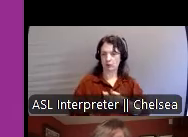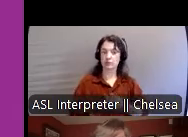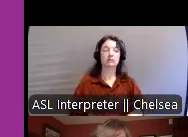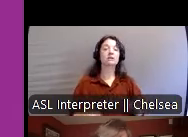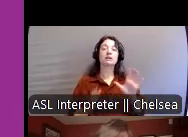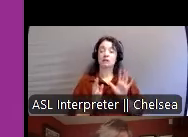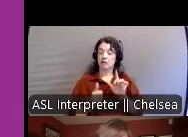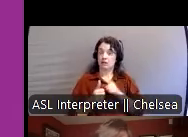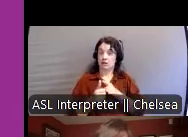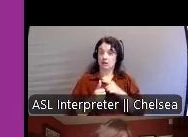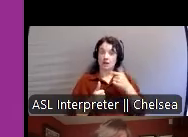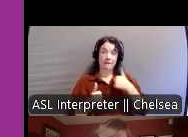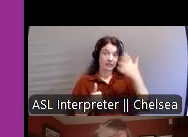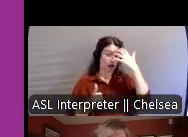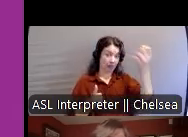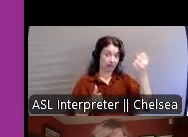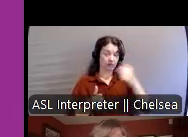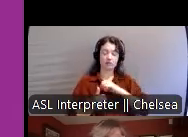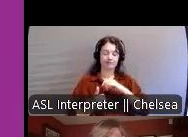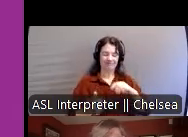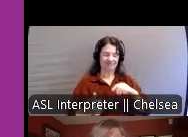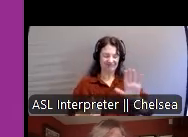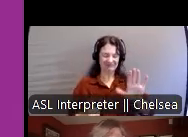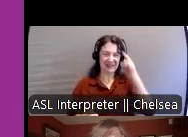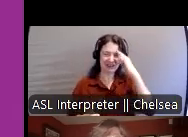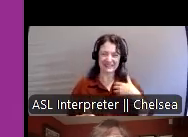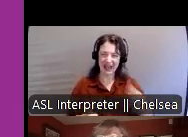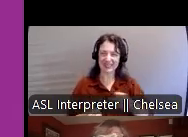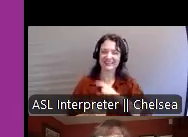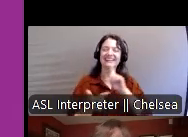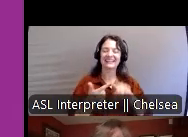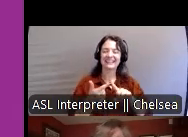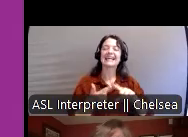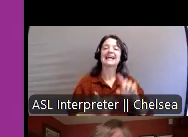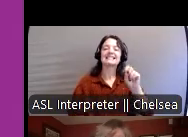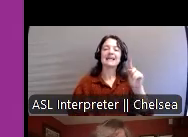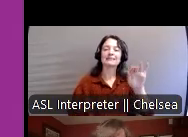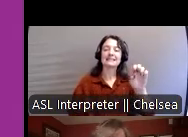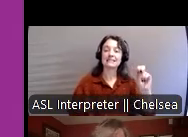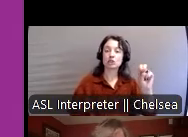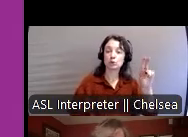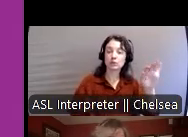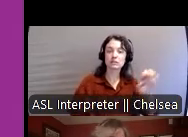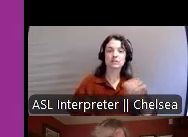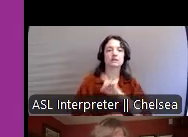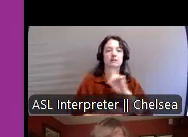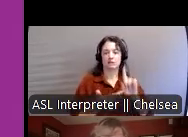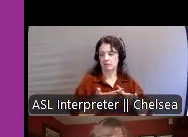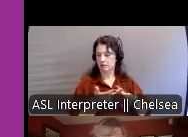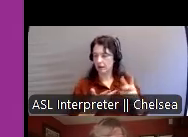substance use, and intimate partner homicide. These findings are meant for learning and prevention. Next slide, please.